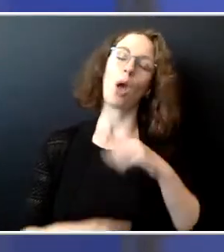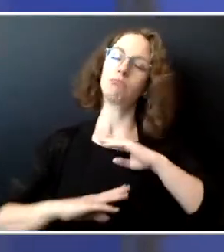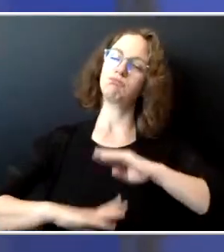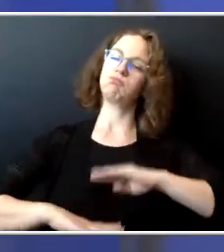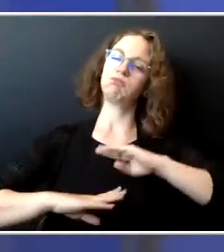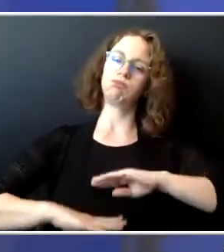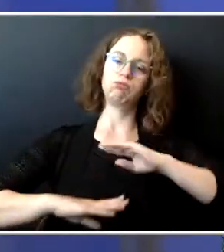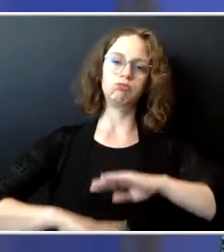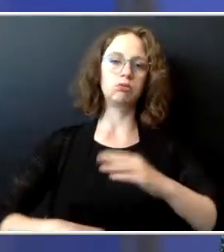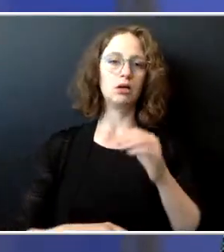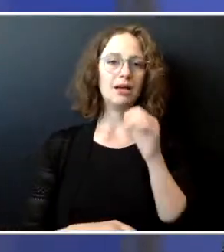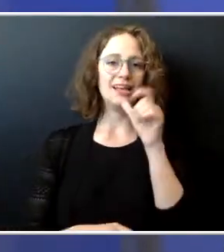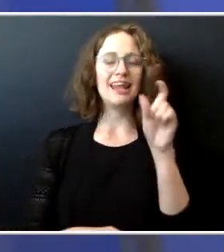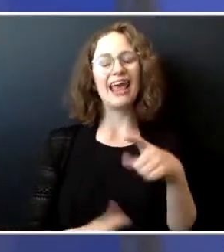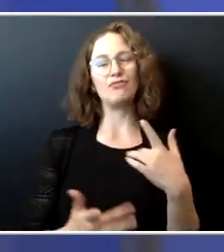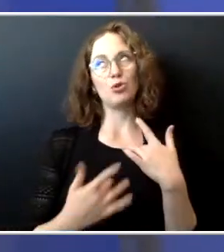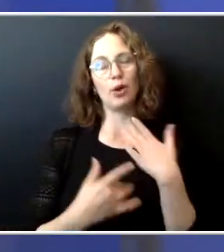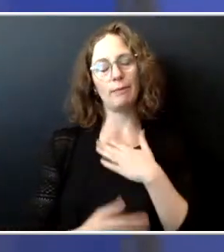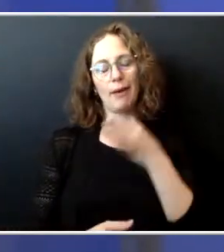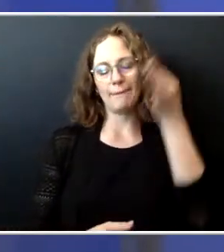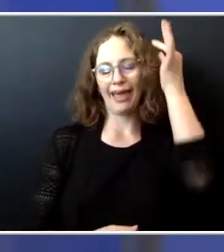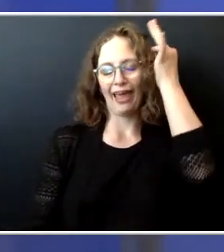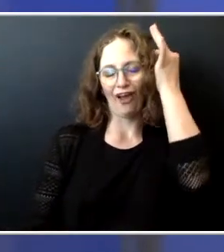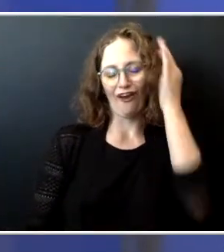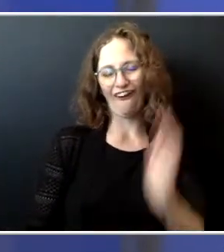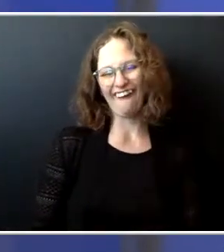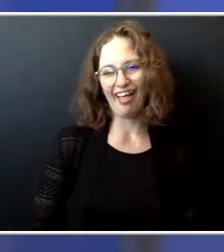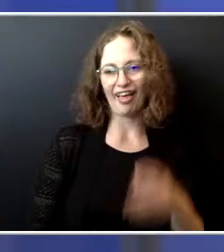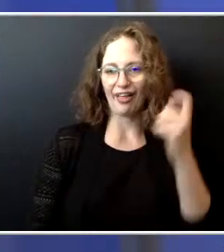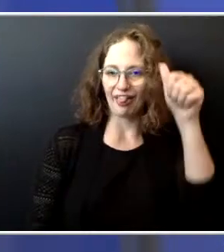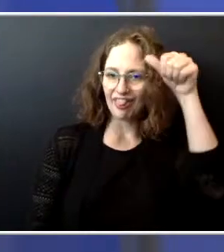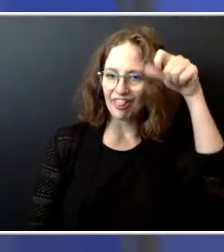hair. Good. I also,